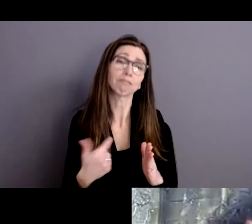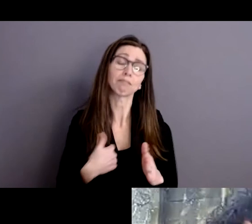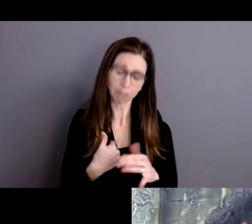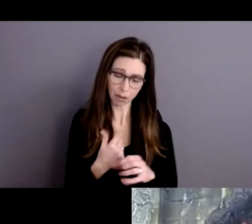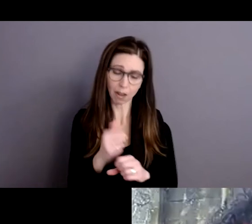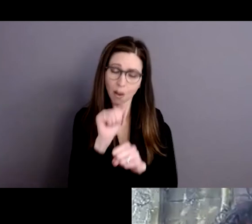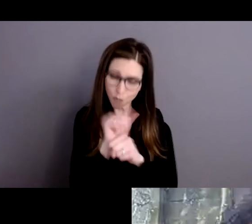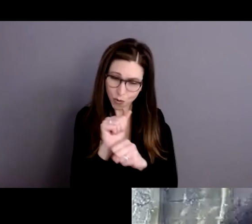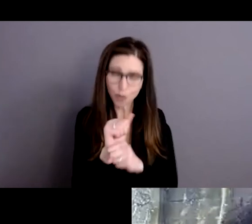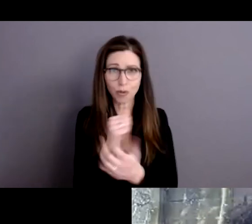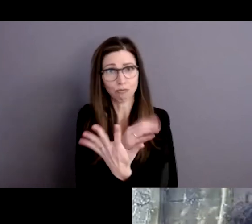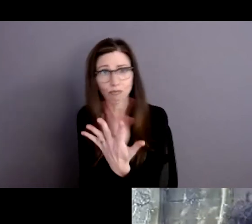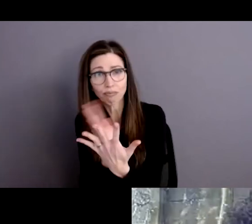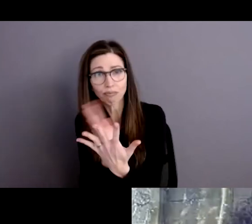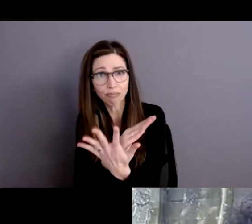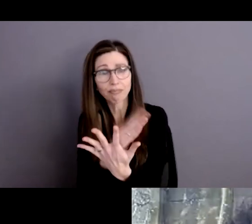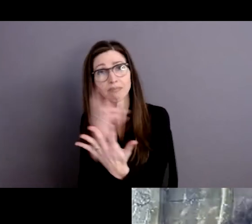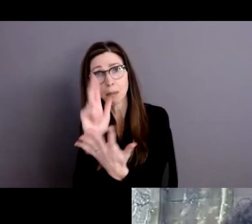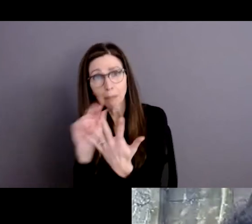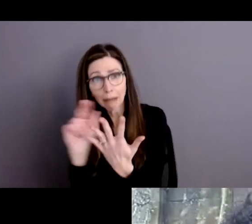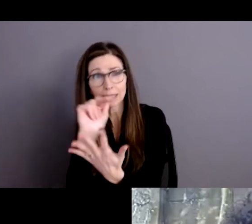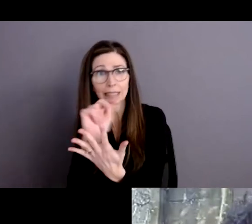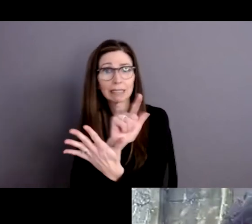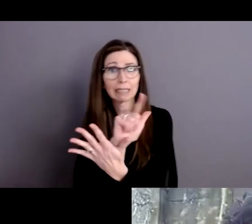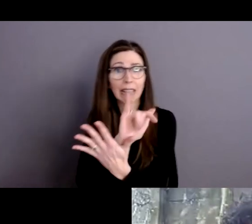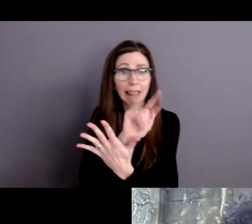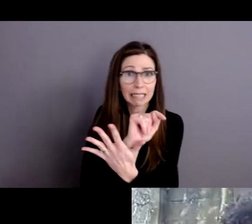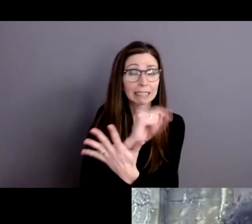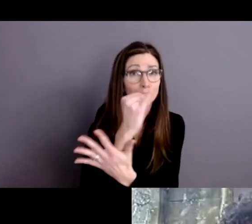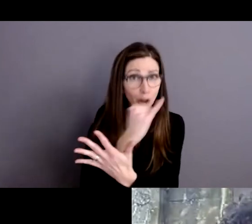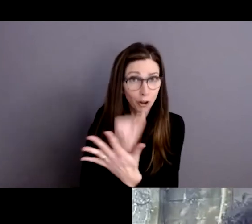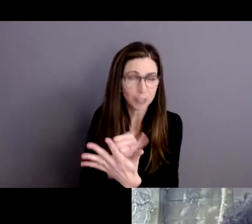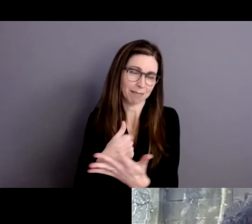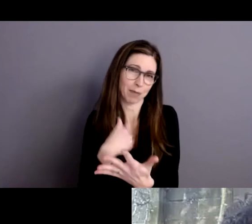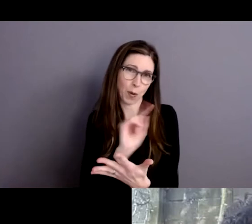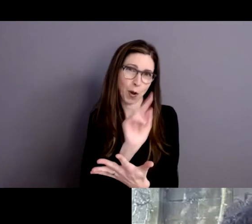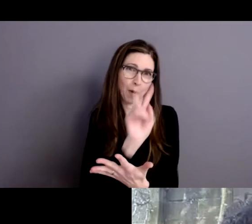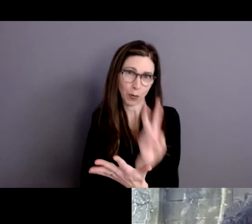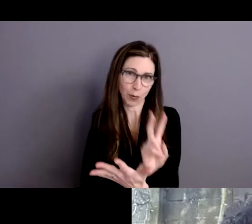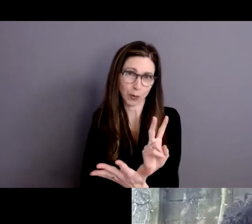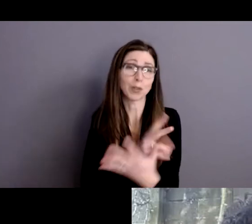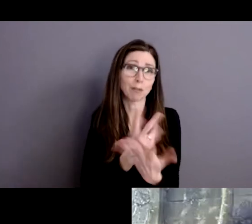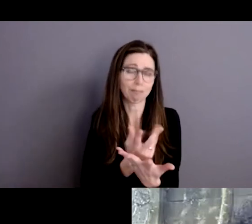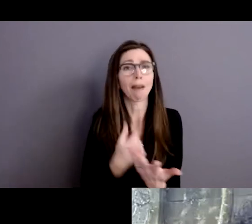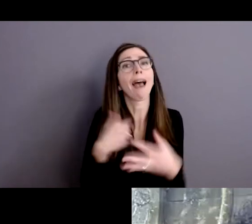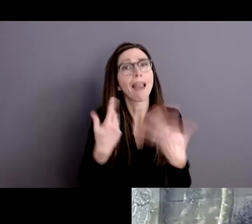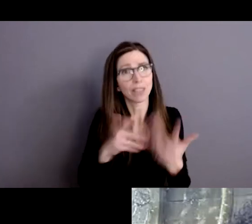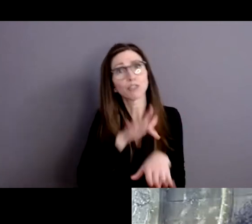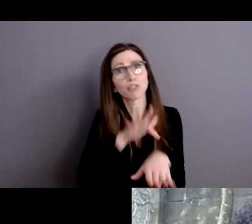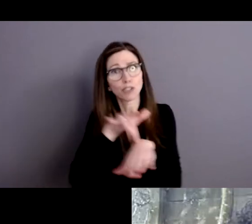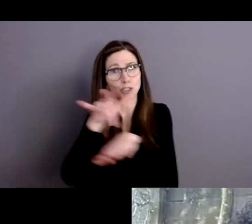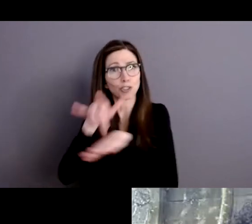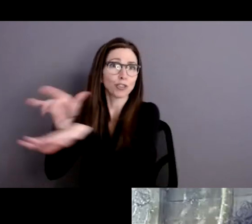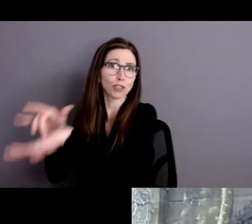the literary arts community here in so-called Vancouver, as well as across Canada, I suppose.